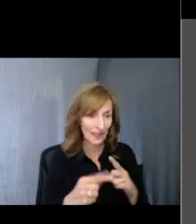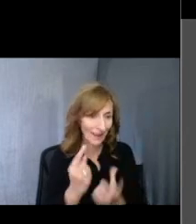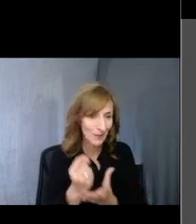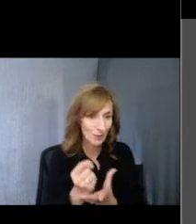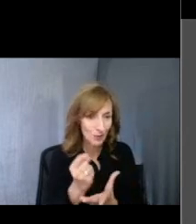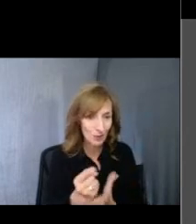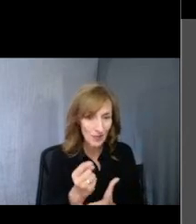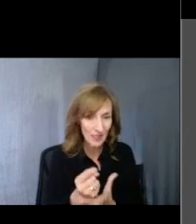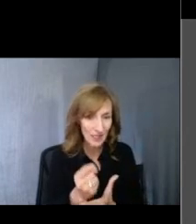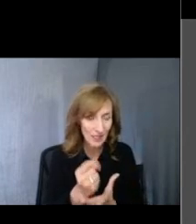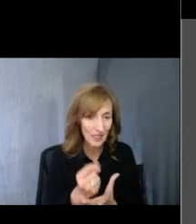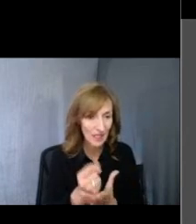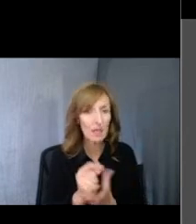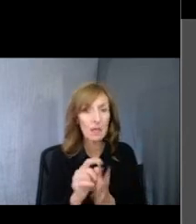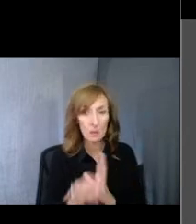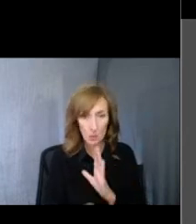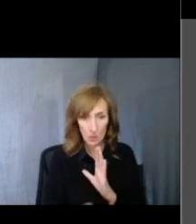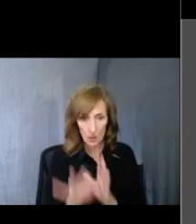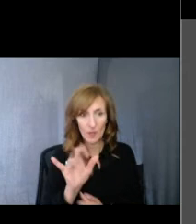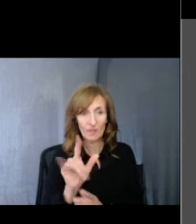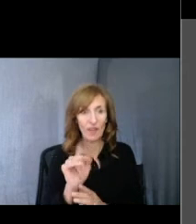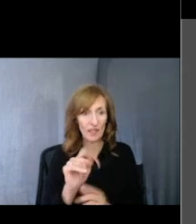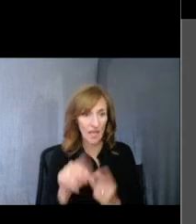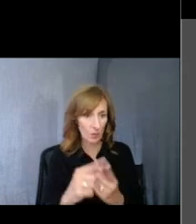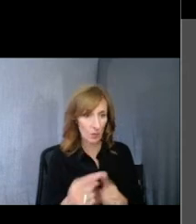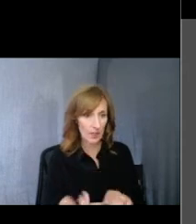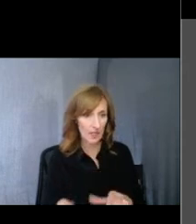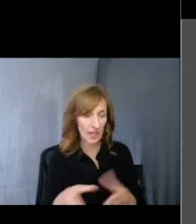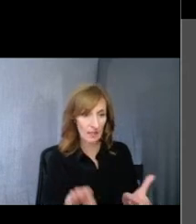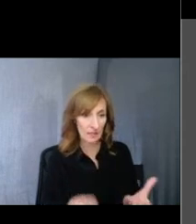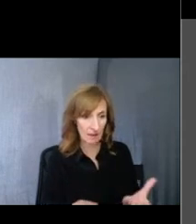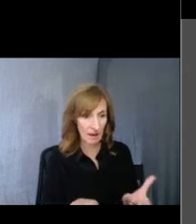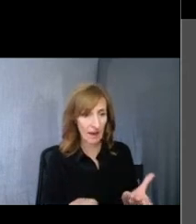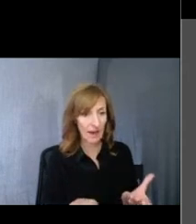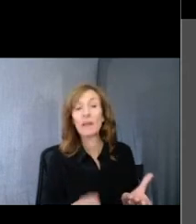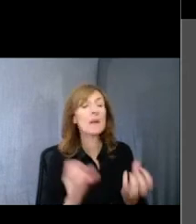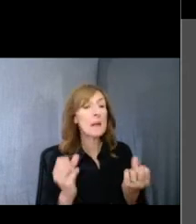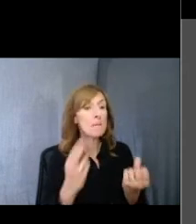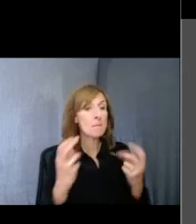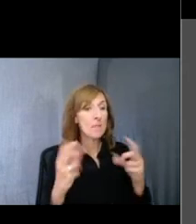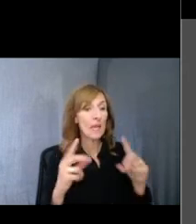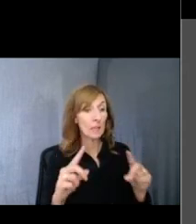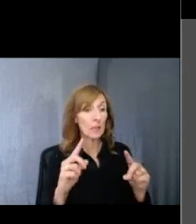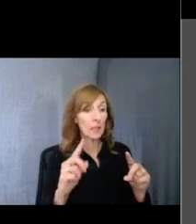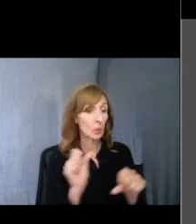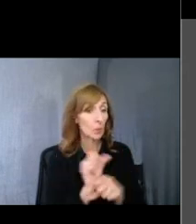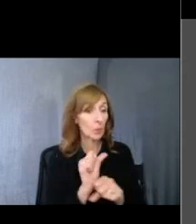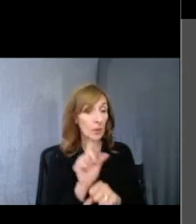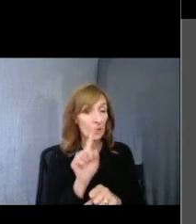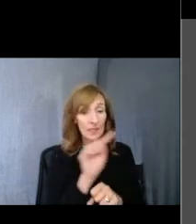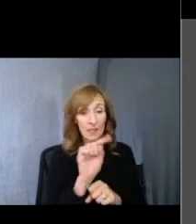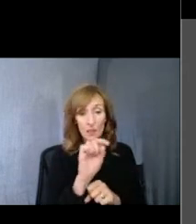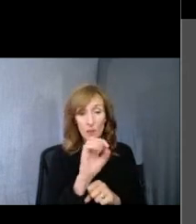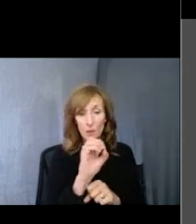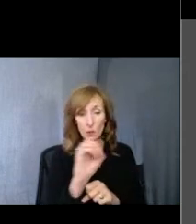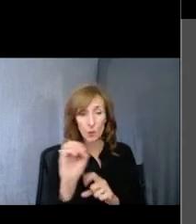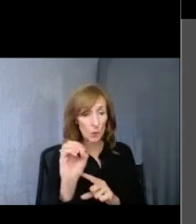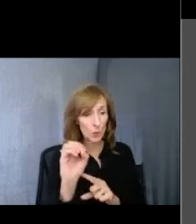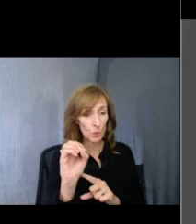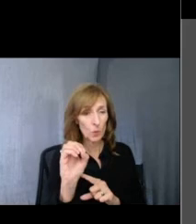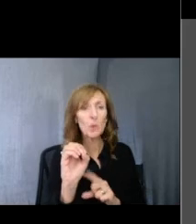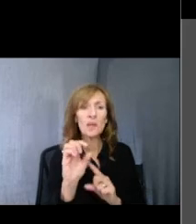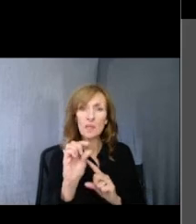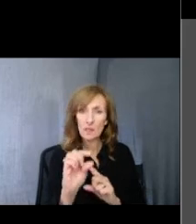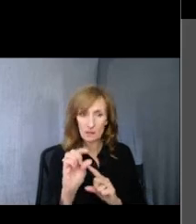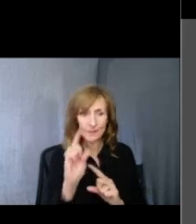occasionally, talking with people who do a lot of zoo work, they see it obviously in captive collections where cats